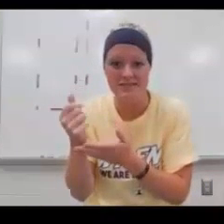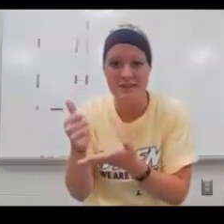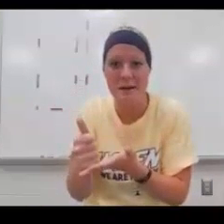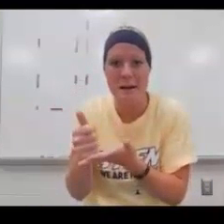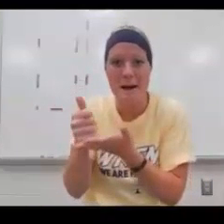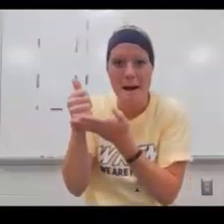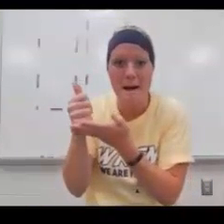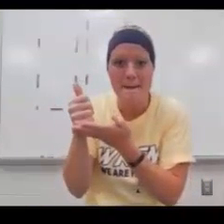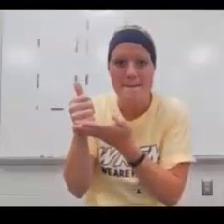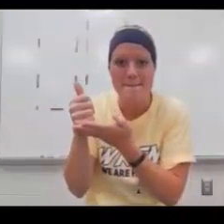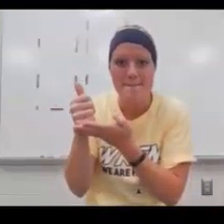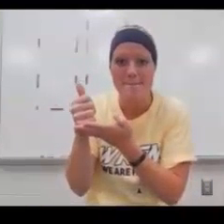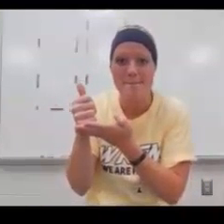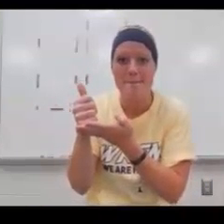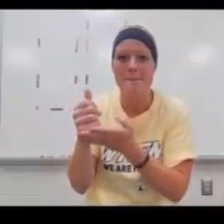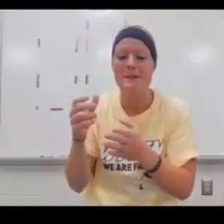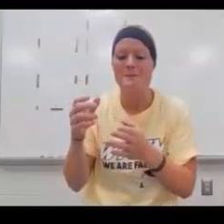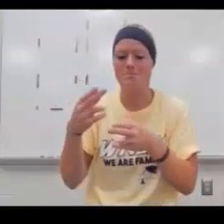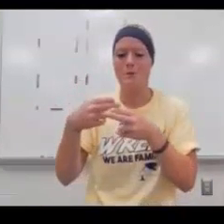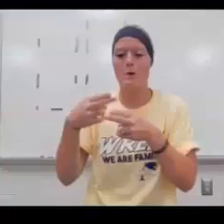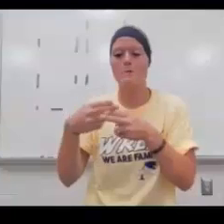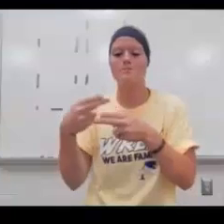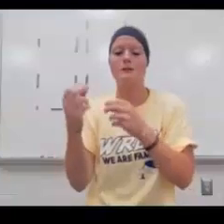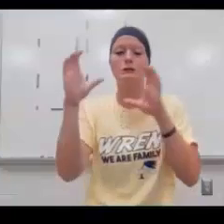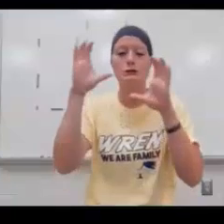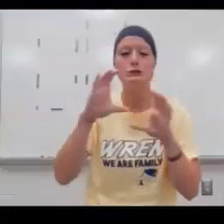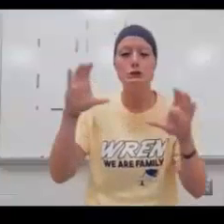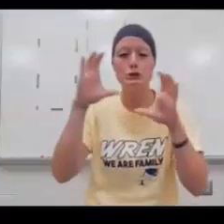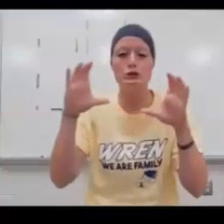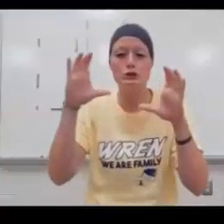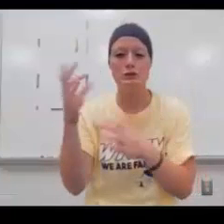for? The dogs were there to help.